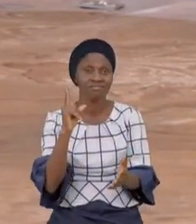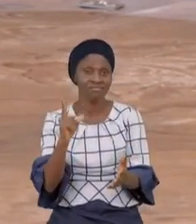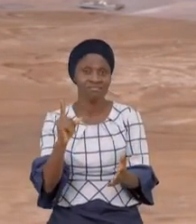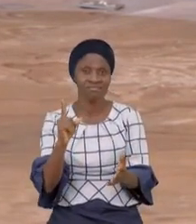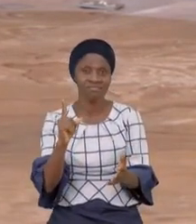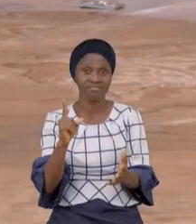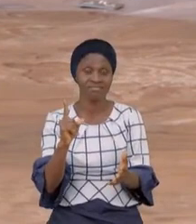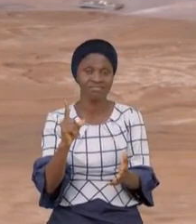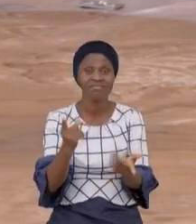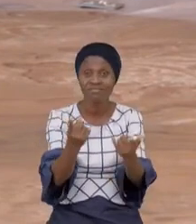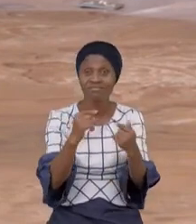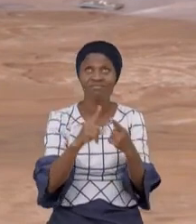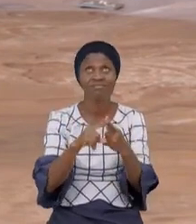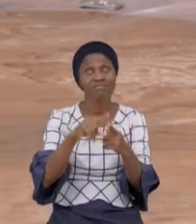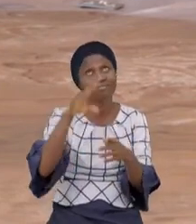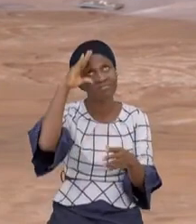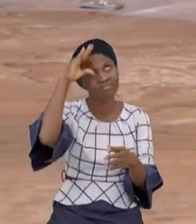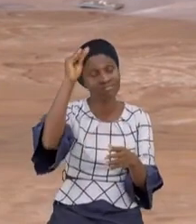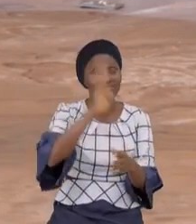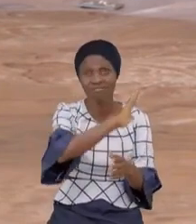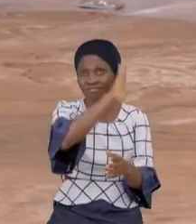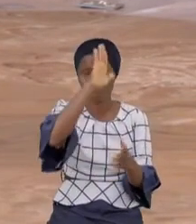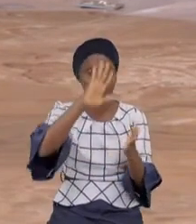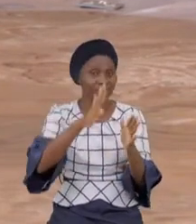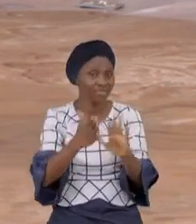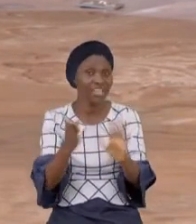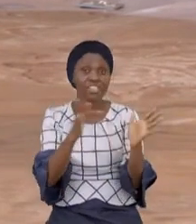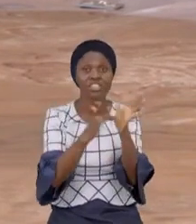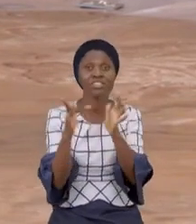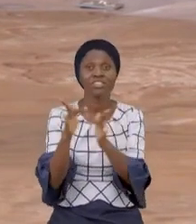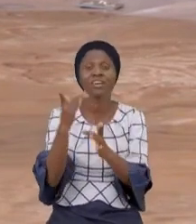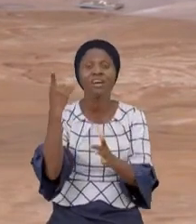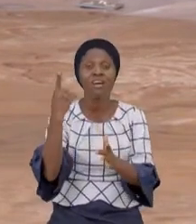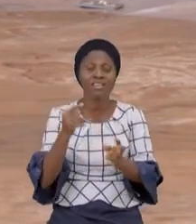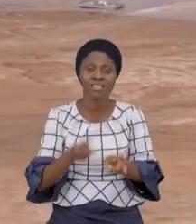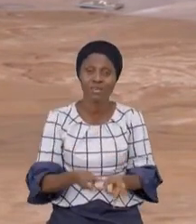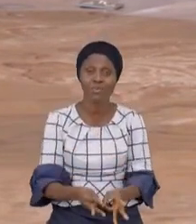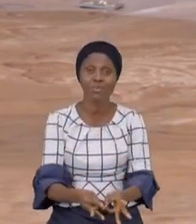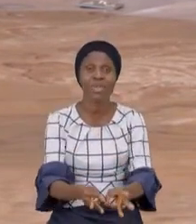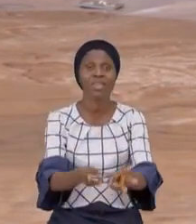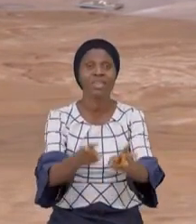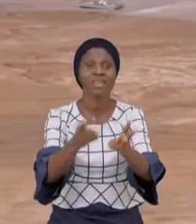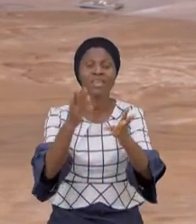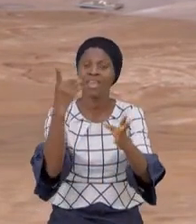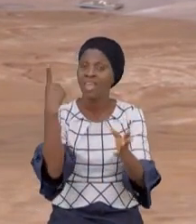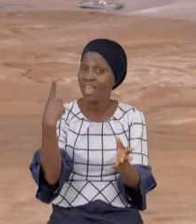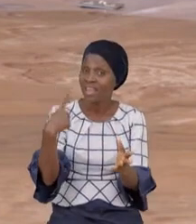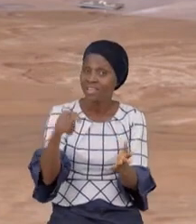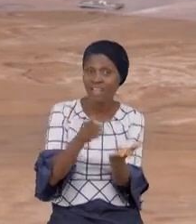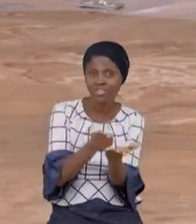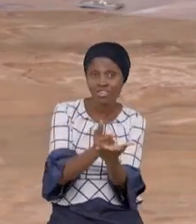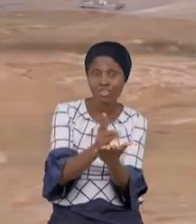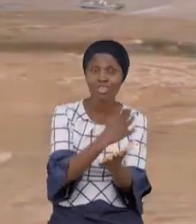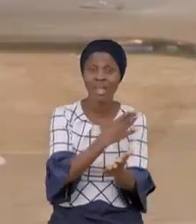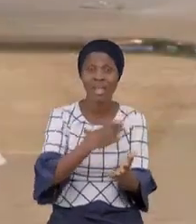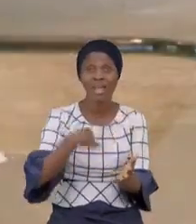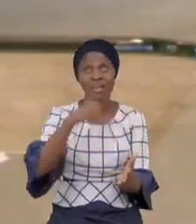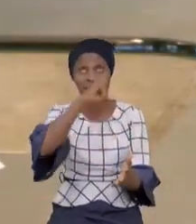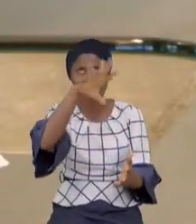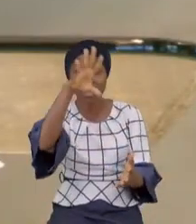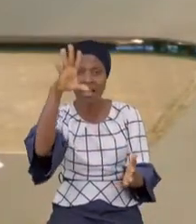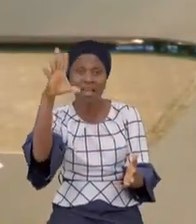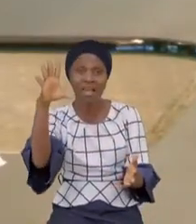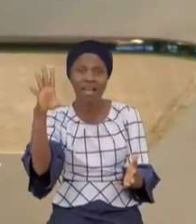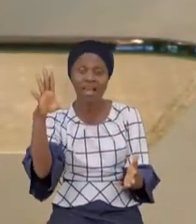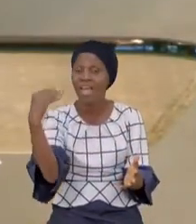cometh to him shall never die, never die. The way